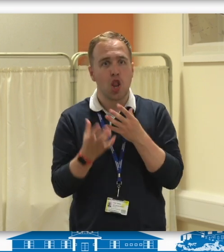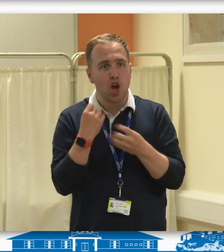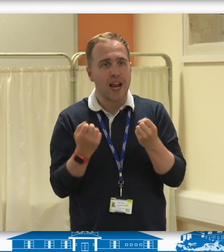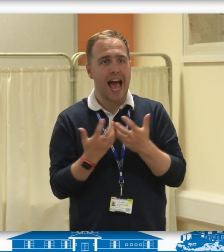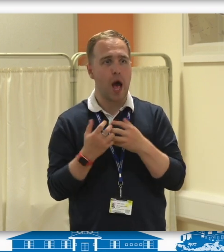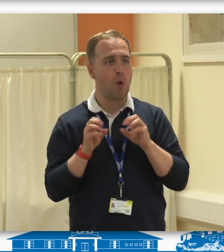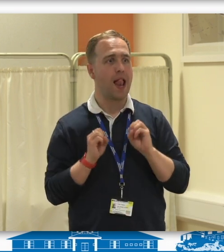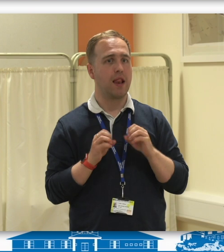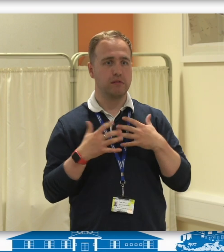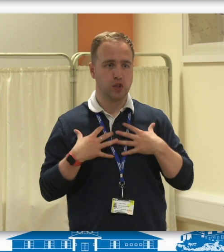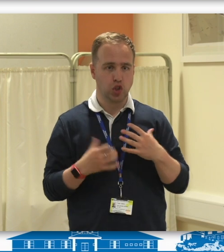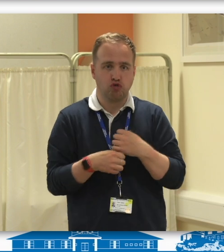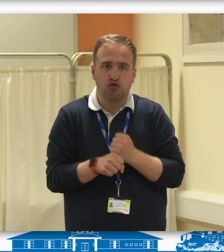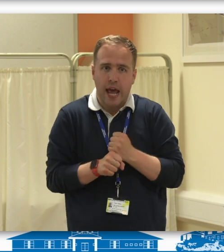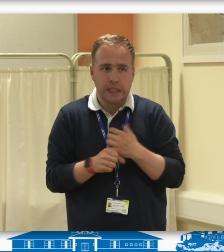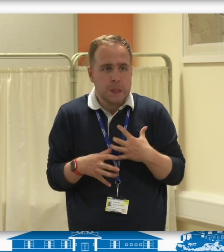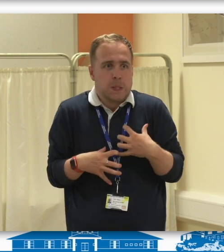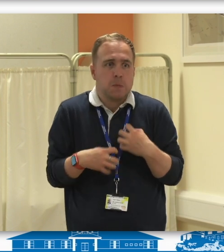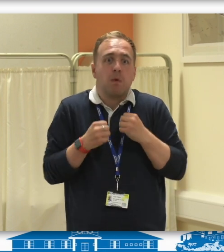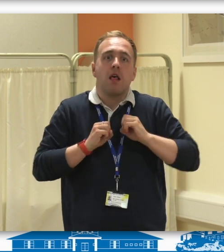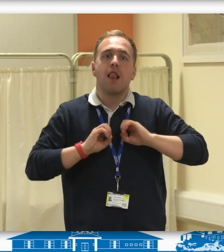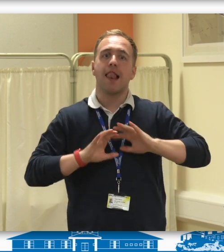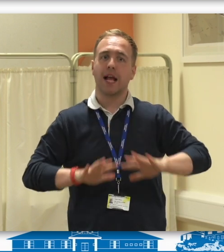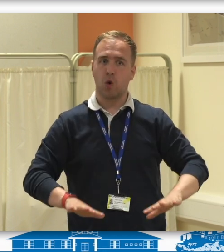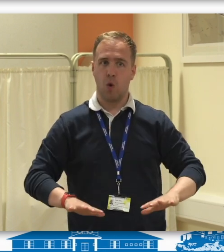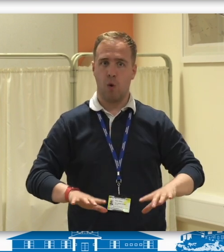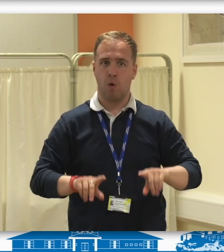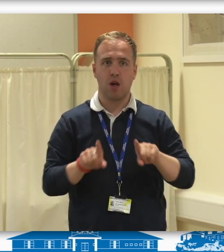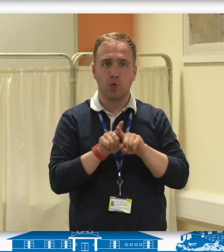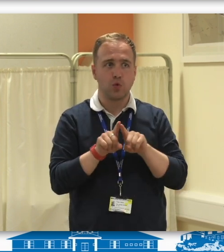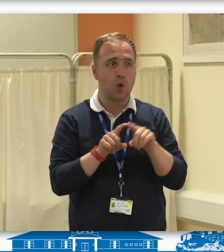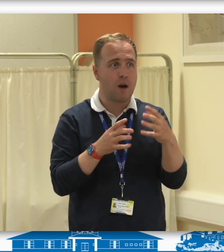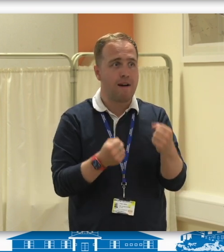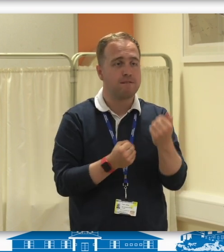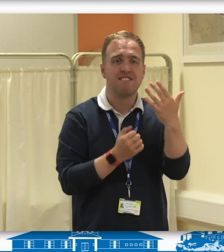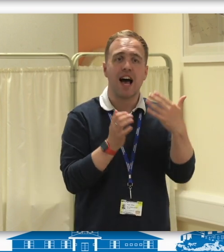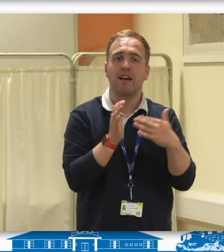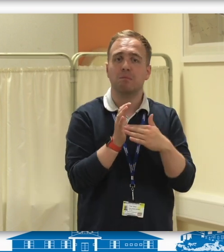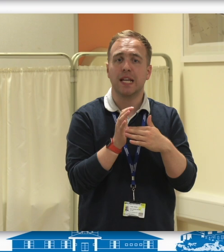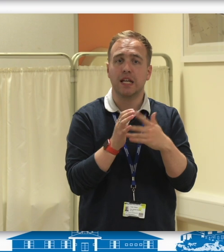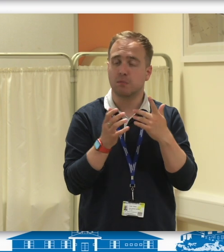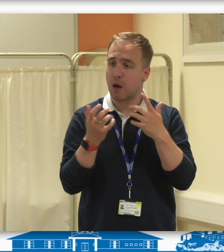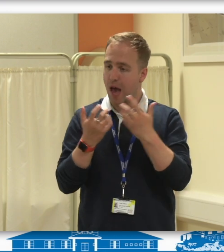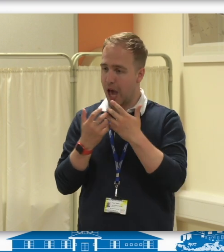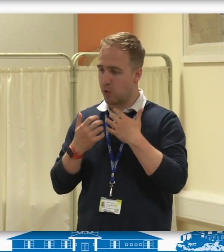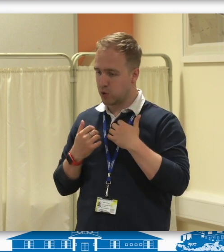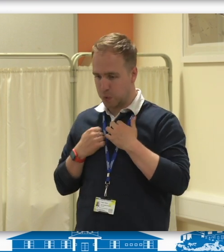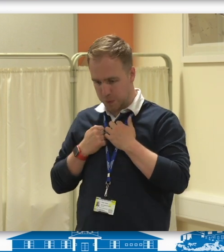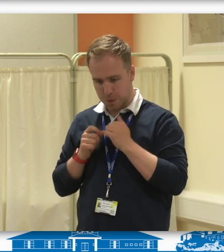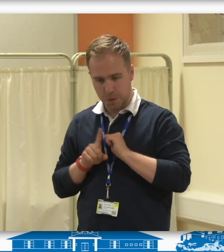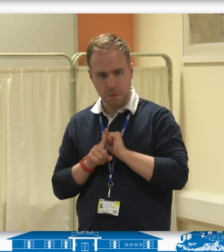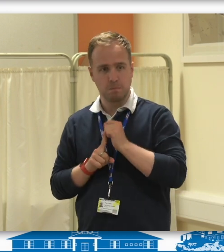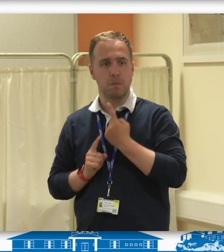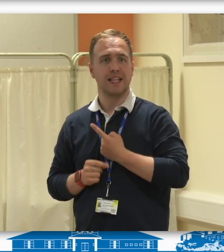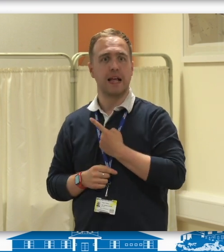to let go of tension in my body. And then also just taking 5 minutes and learning how to refuel myself.